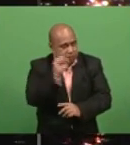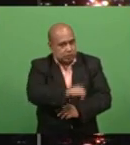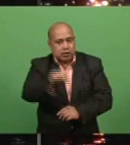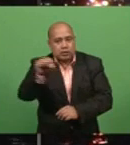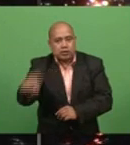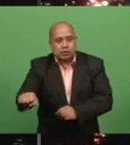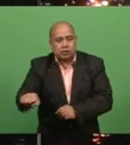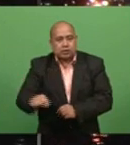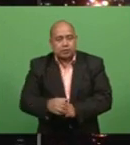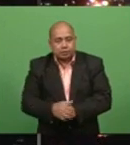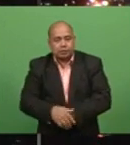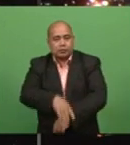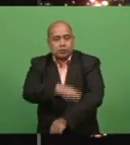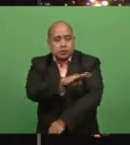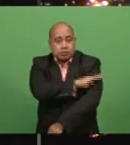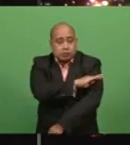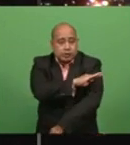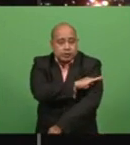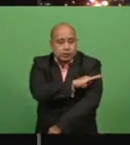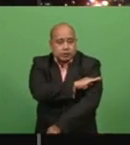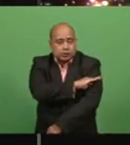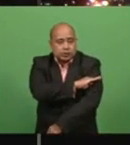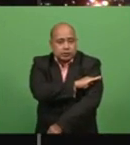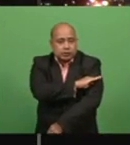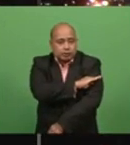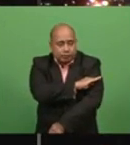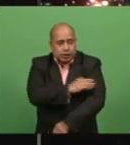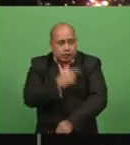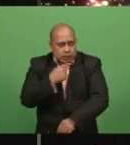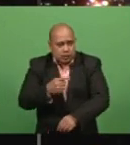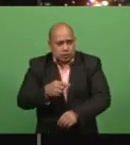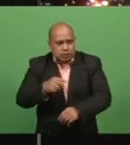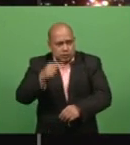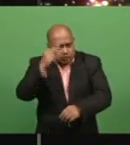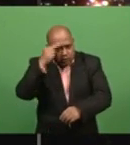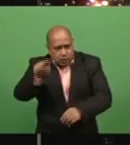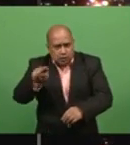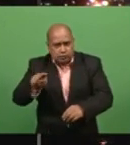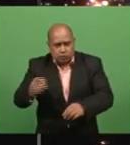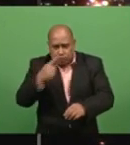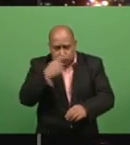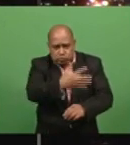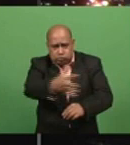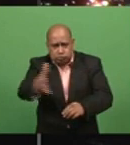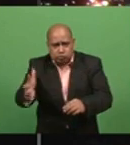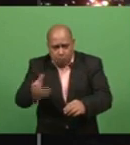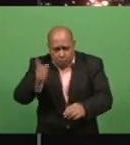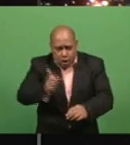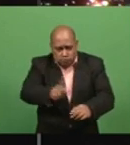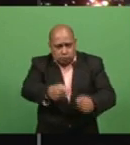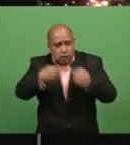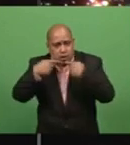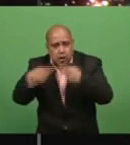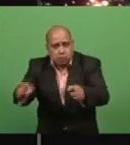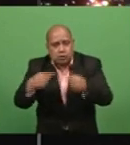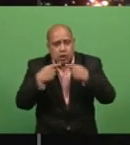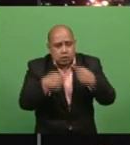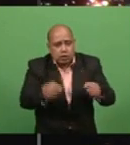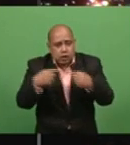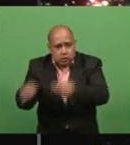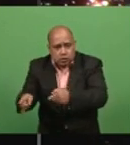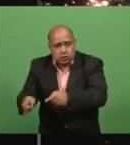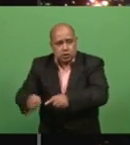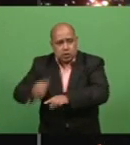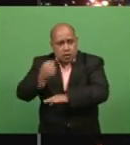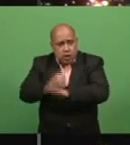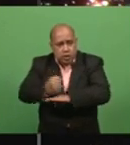Vorenge Bainimarama, in his latest national address, has renewed his warning that non-compliance with government directives could force his